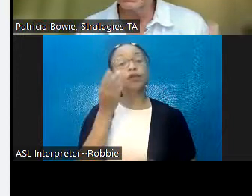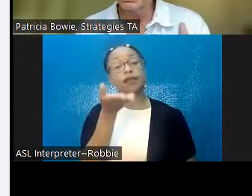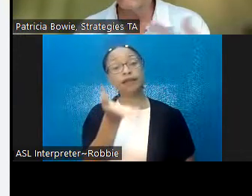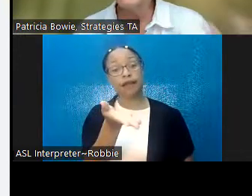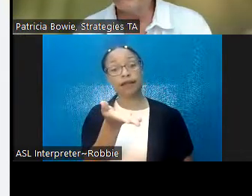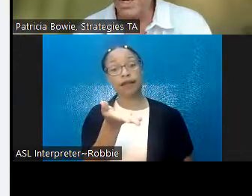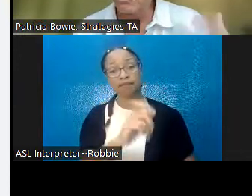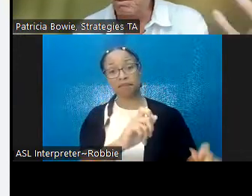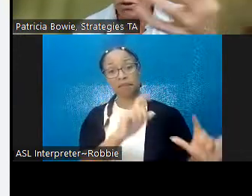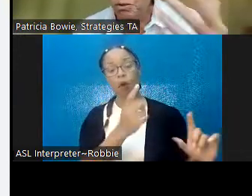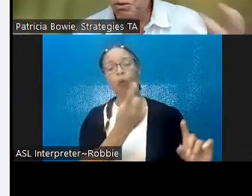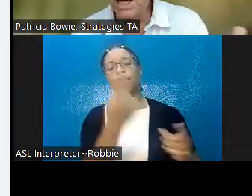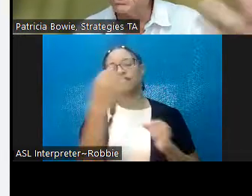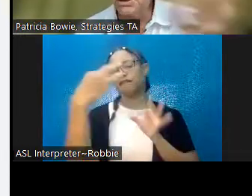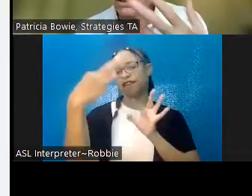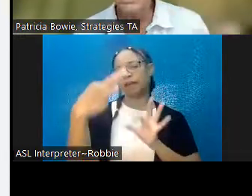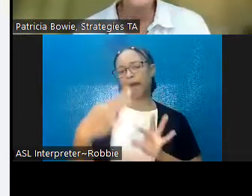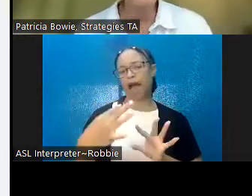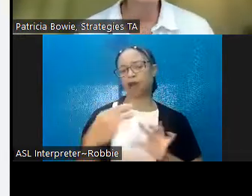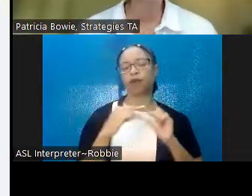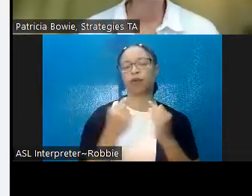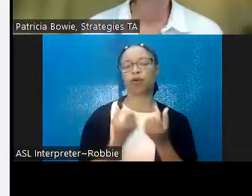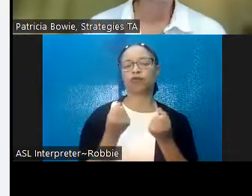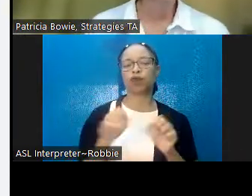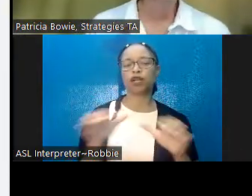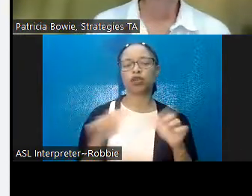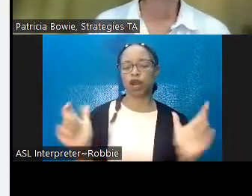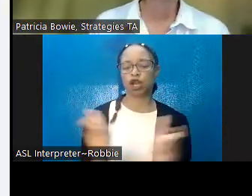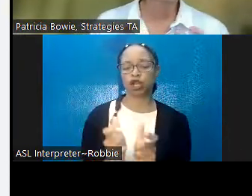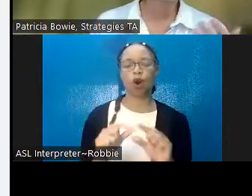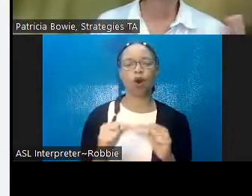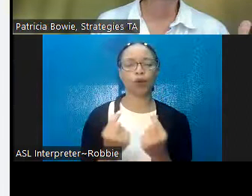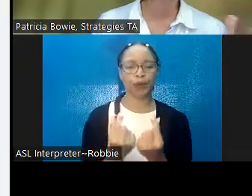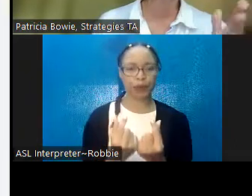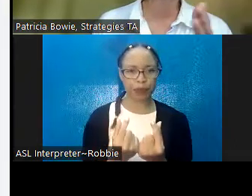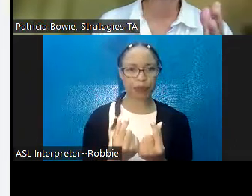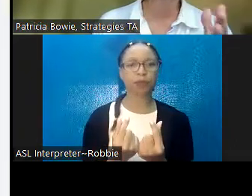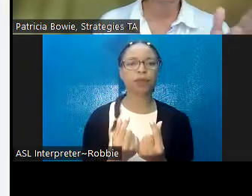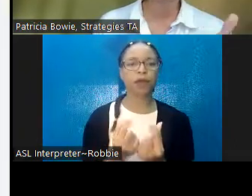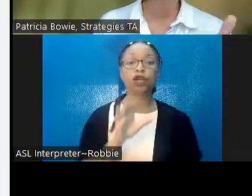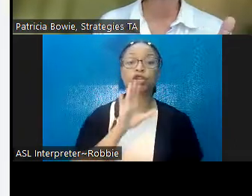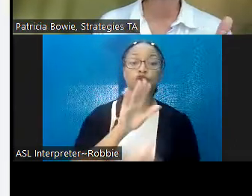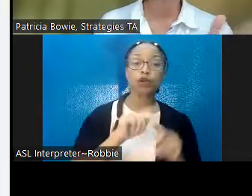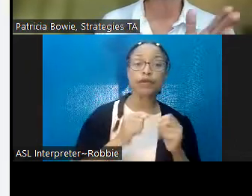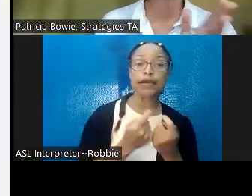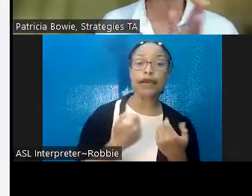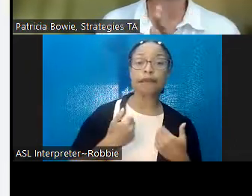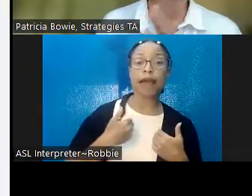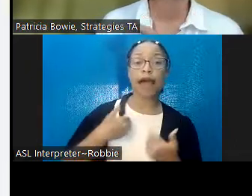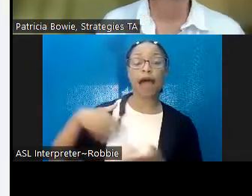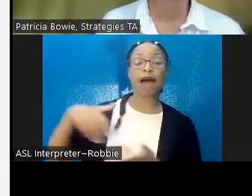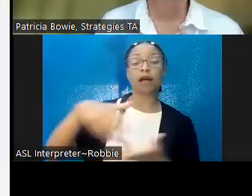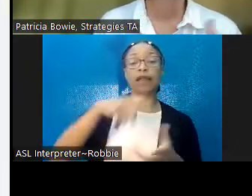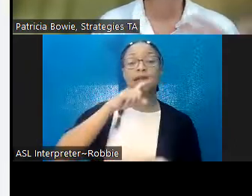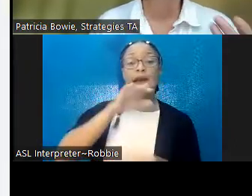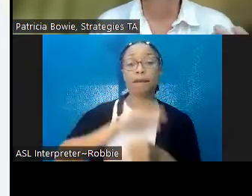the feedback from a group trying to do this in a small group. They said, you know, does your team have a collective commitment